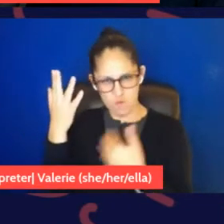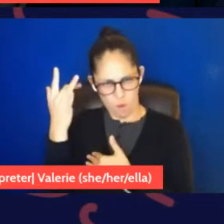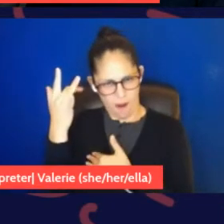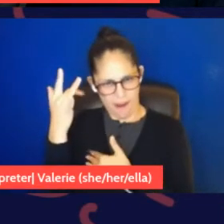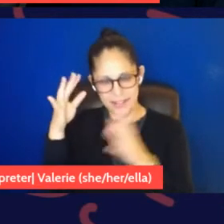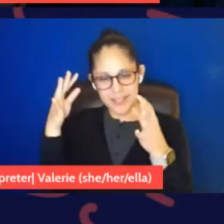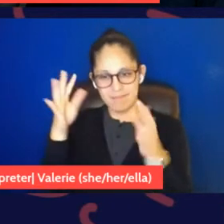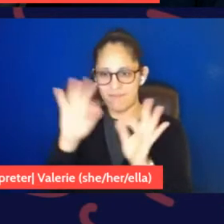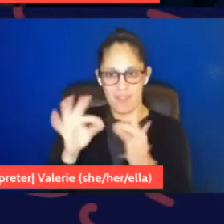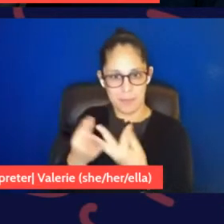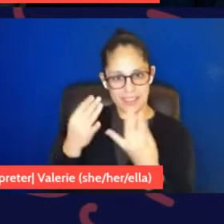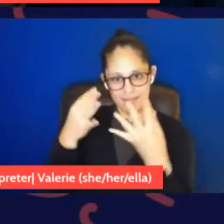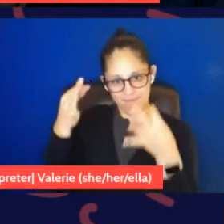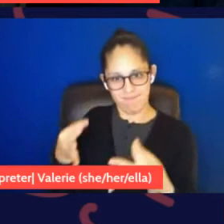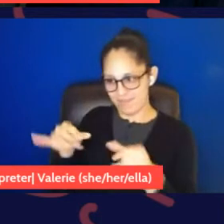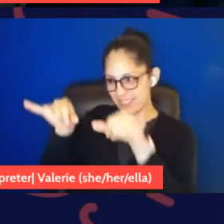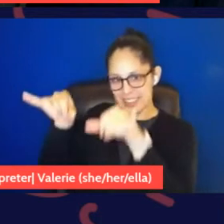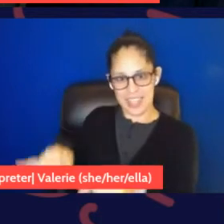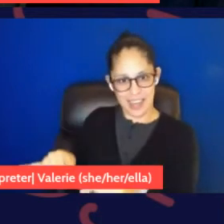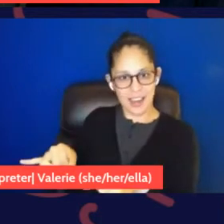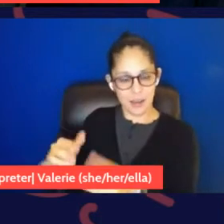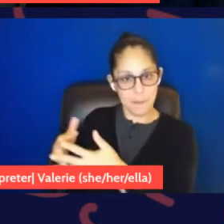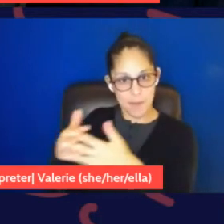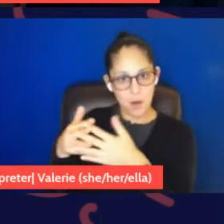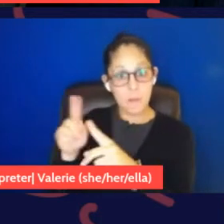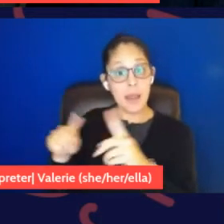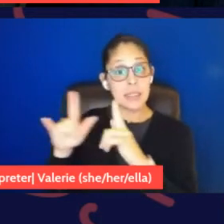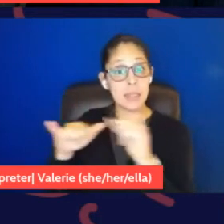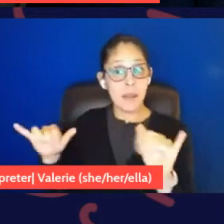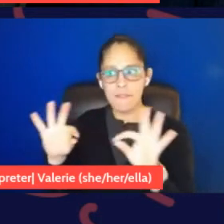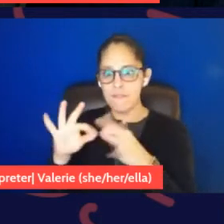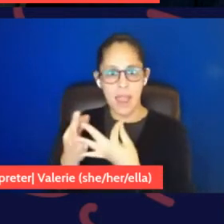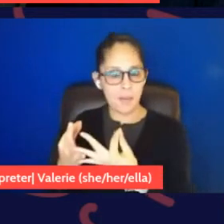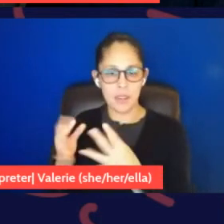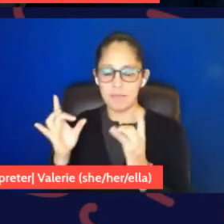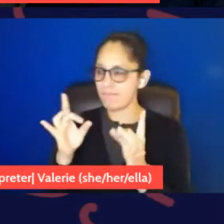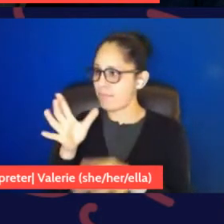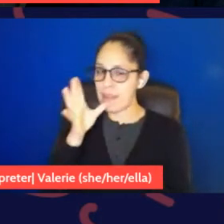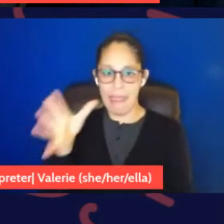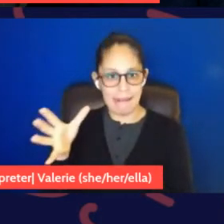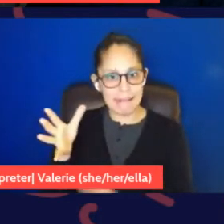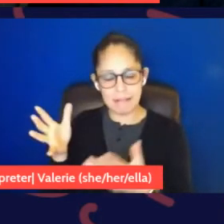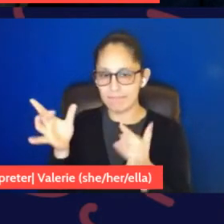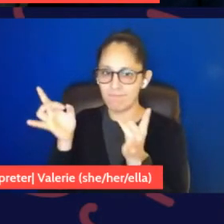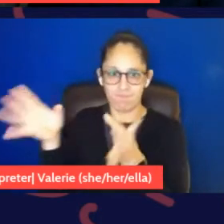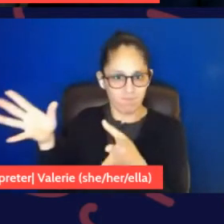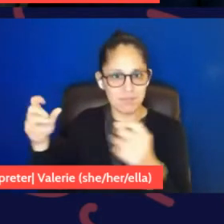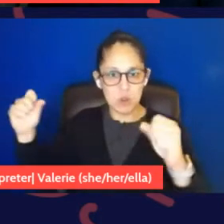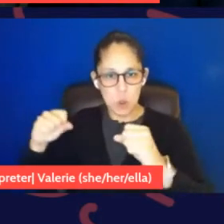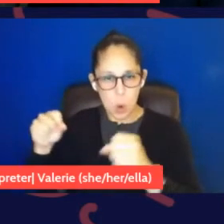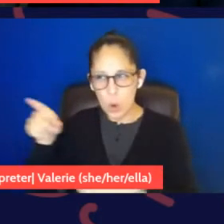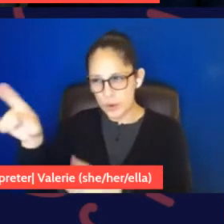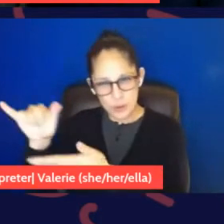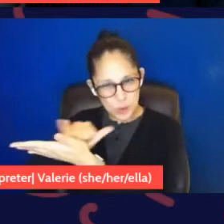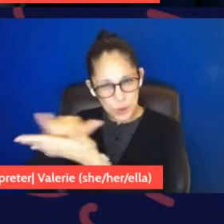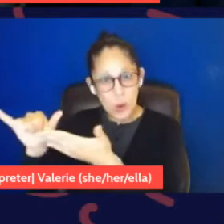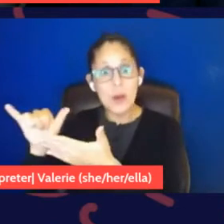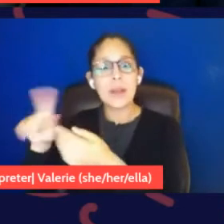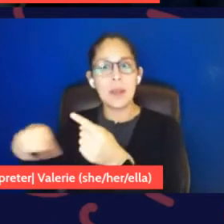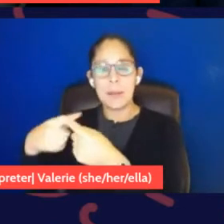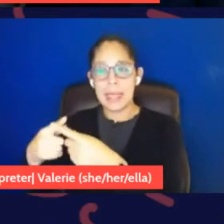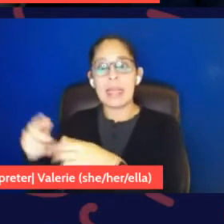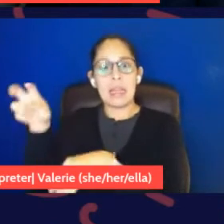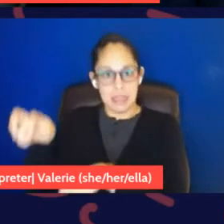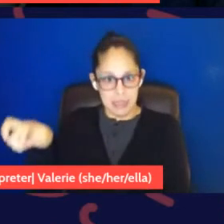in America. But my family couldn't take the cold of Buffalo, New York, so we traveled across the country, hitting all the major, as much